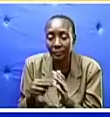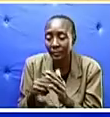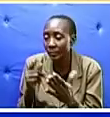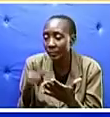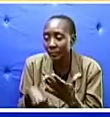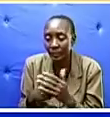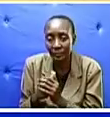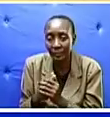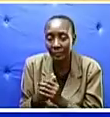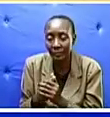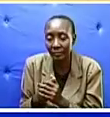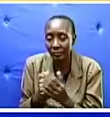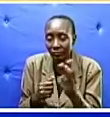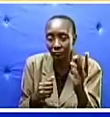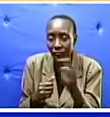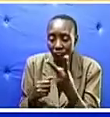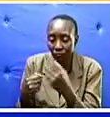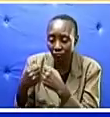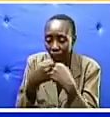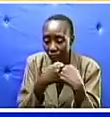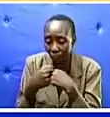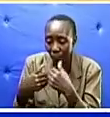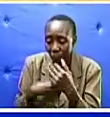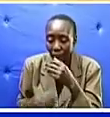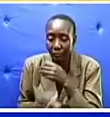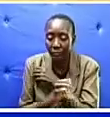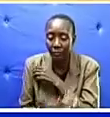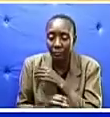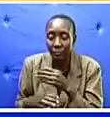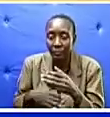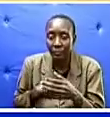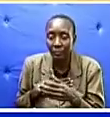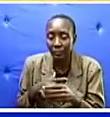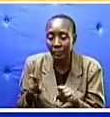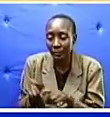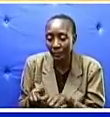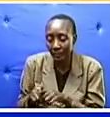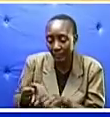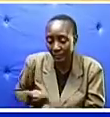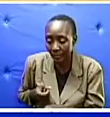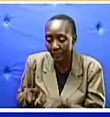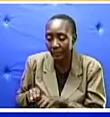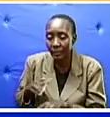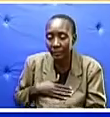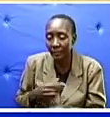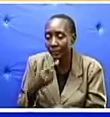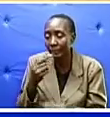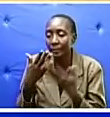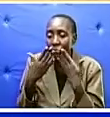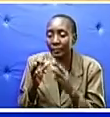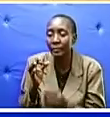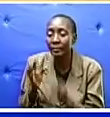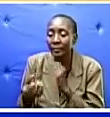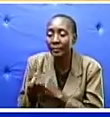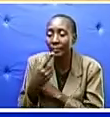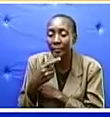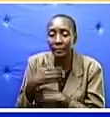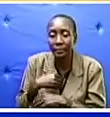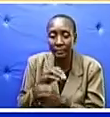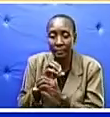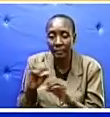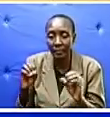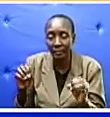to disasters in our country. Because as my sister said, when you don't take your ARVs well, there's